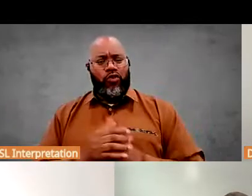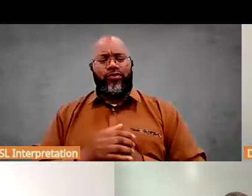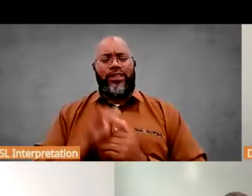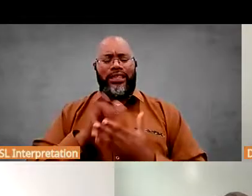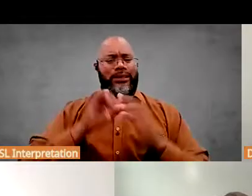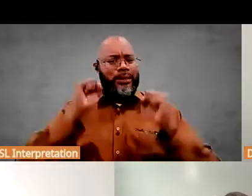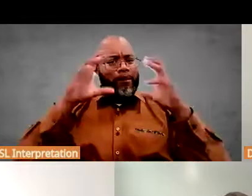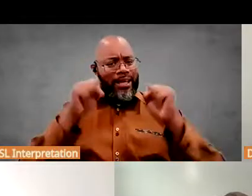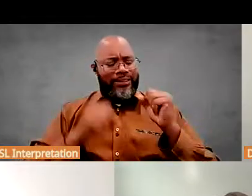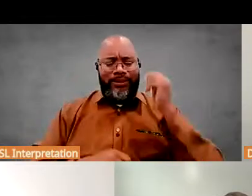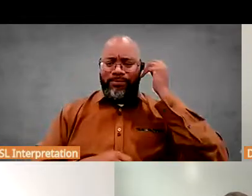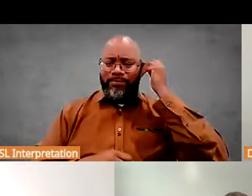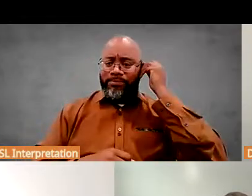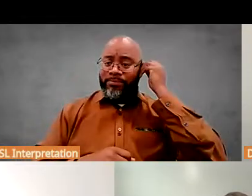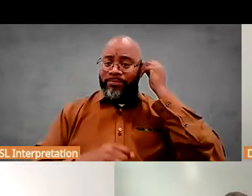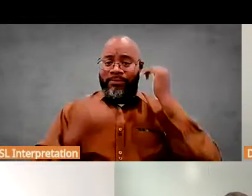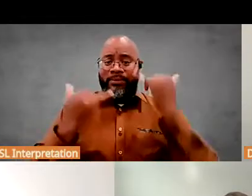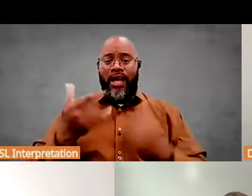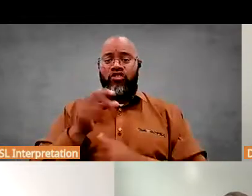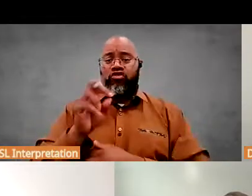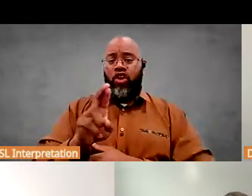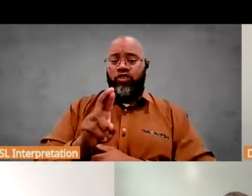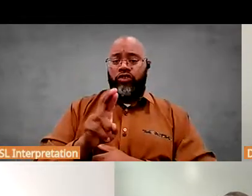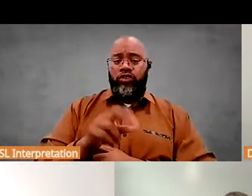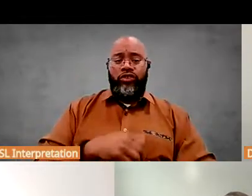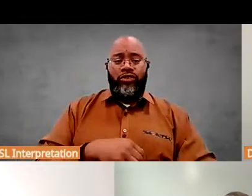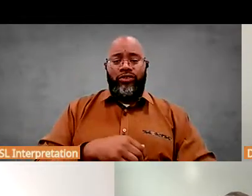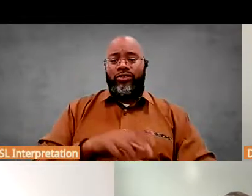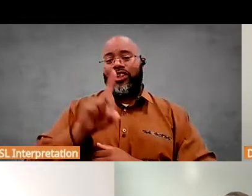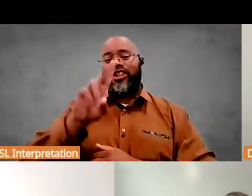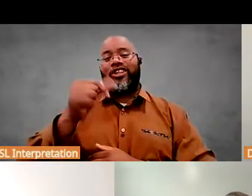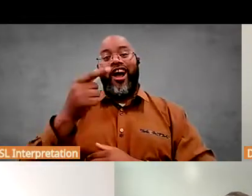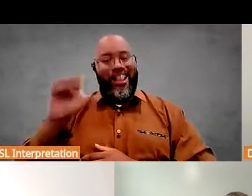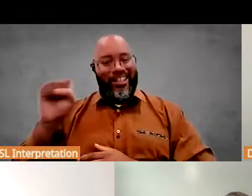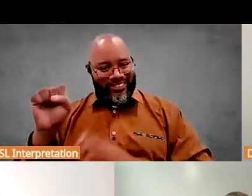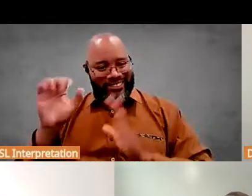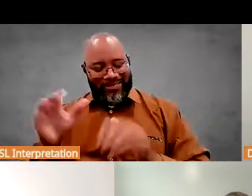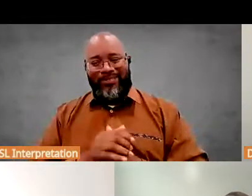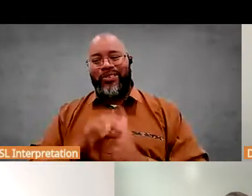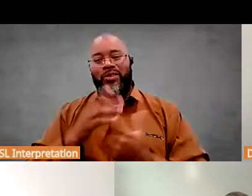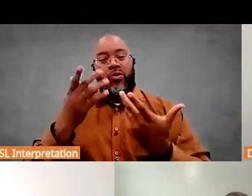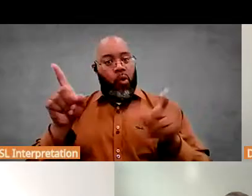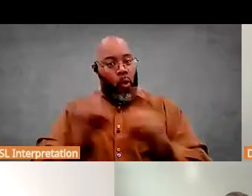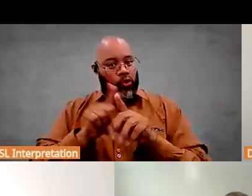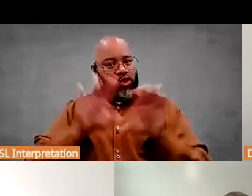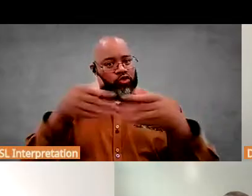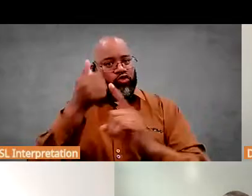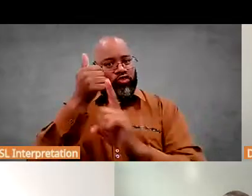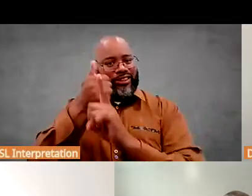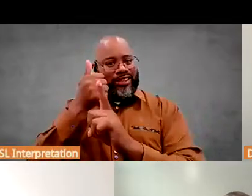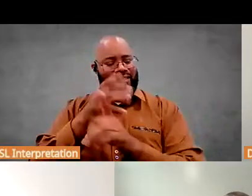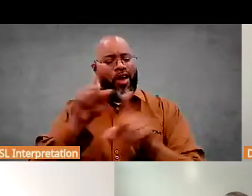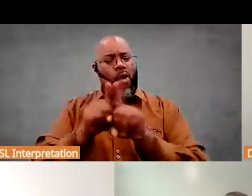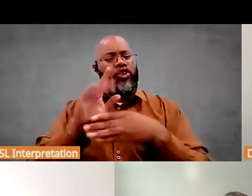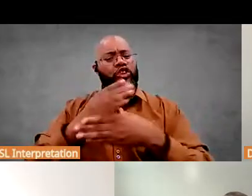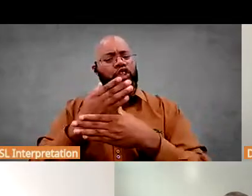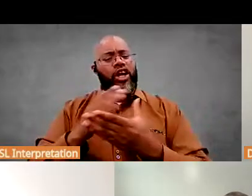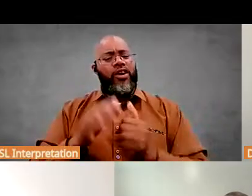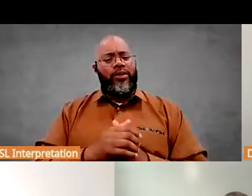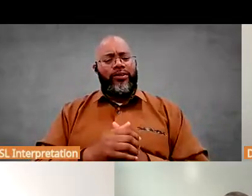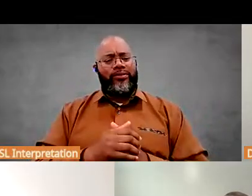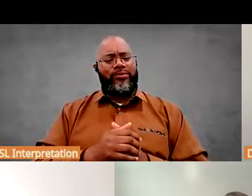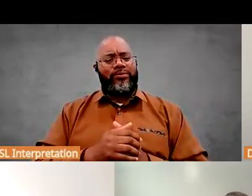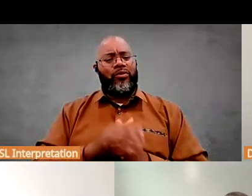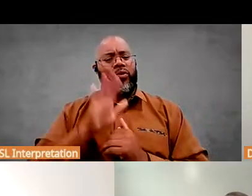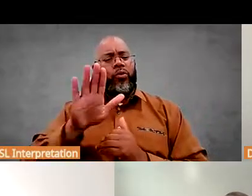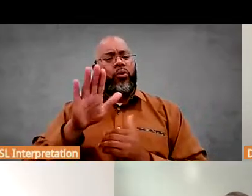amazing. So now, Dr. or Douglas, would you also introduce yourself and also share like, you know, your